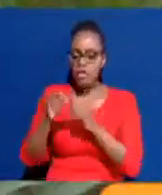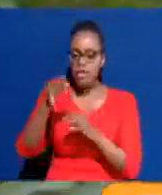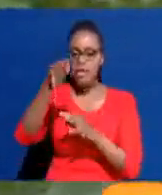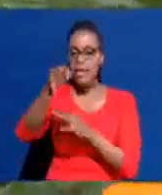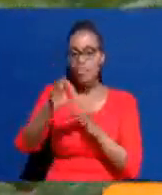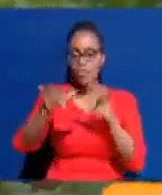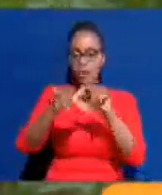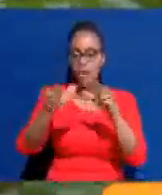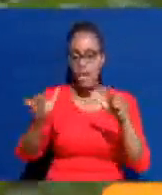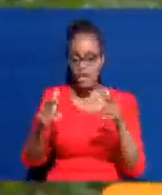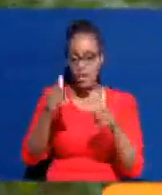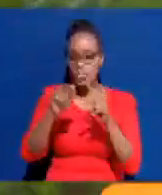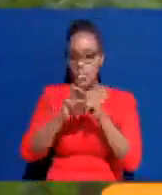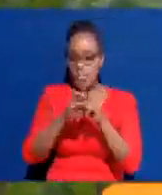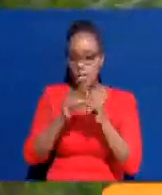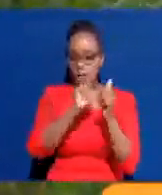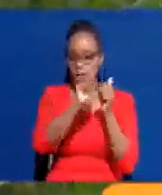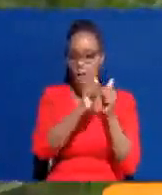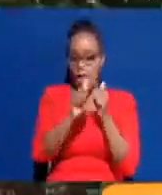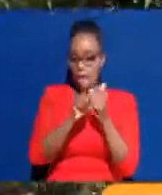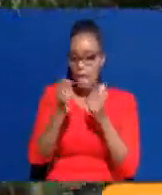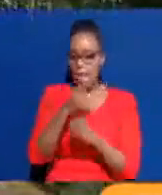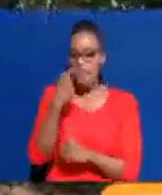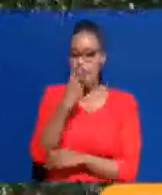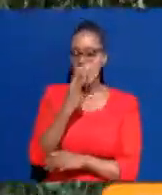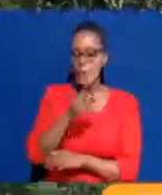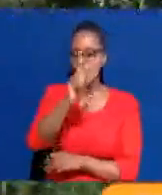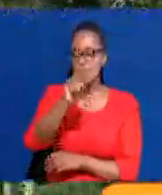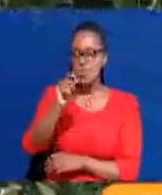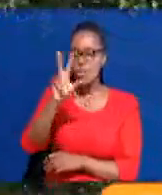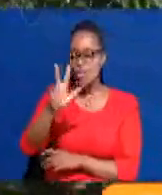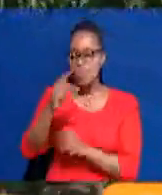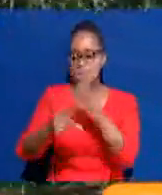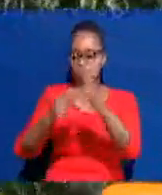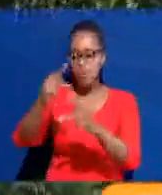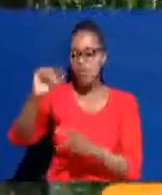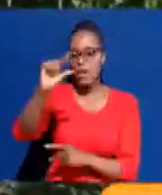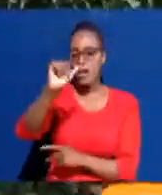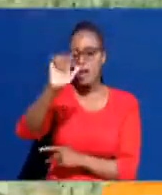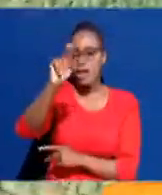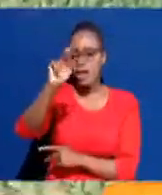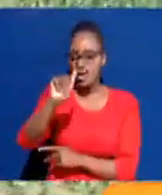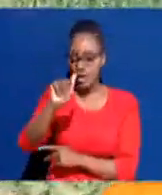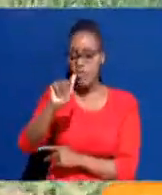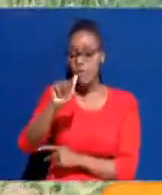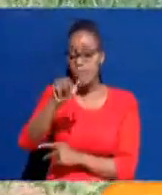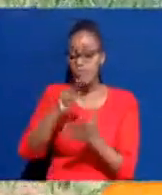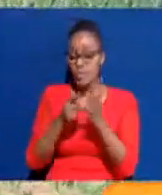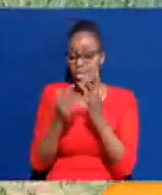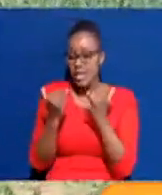of land, starting with maize in February 2023. The progress of the Galana Kulalu project at the